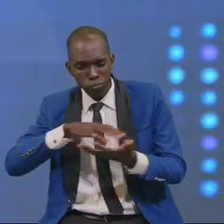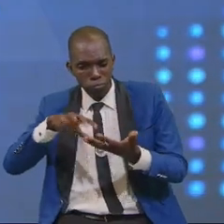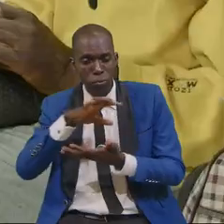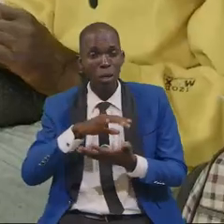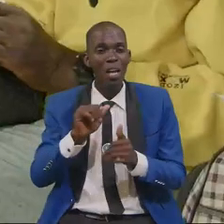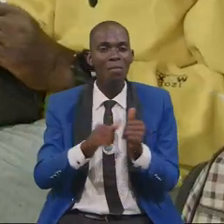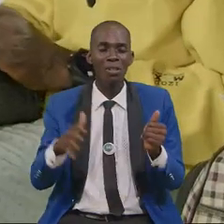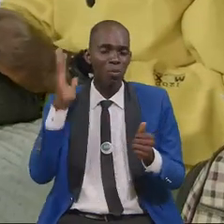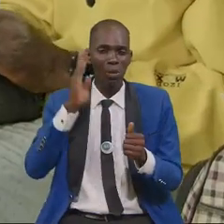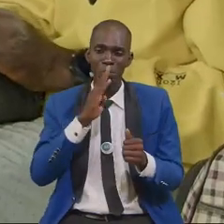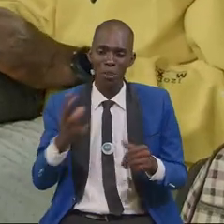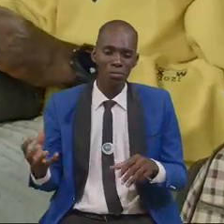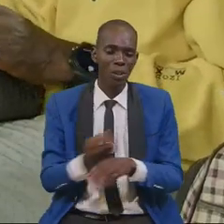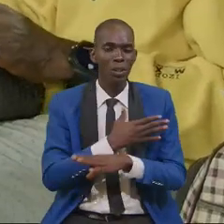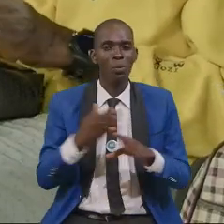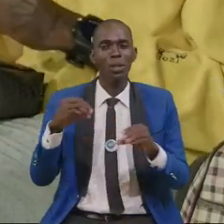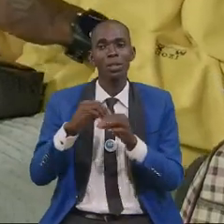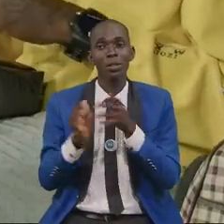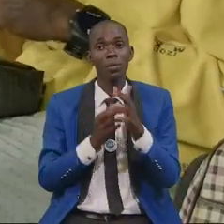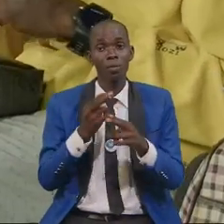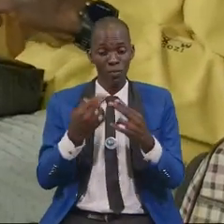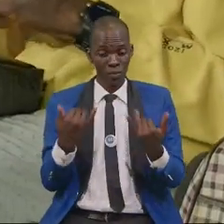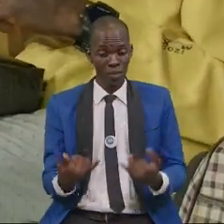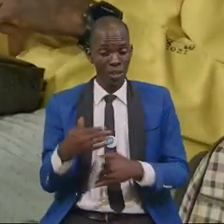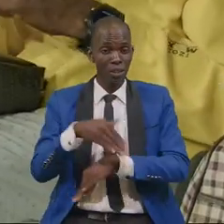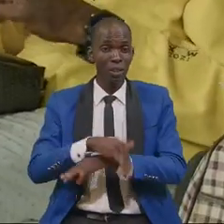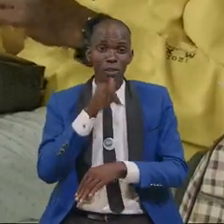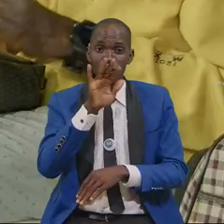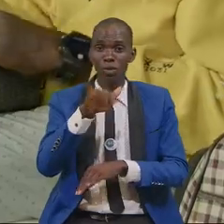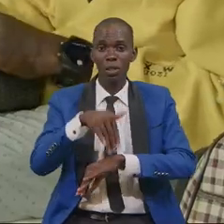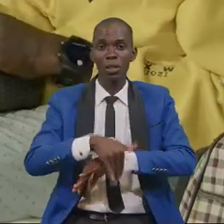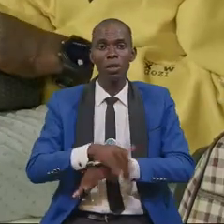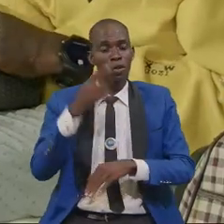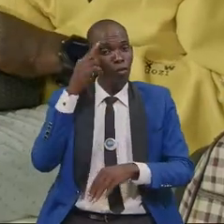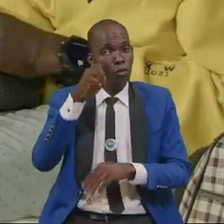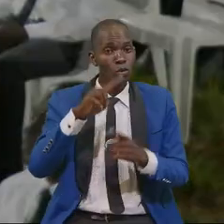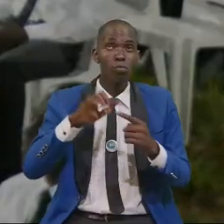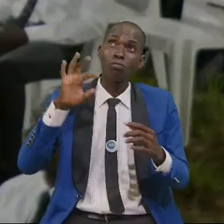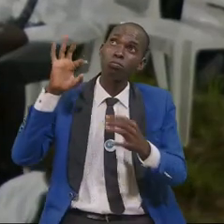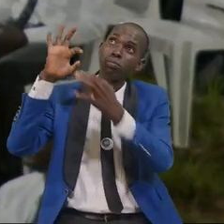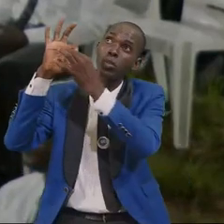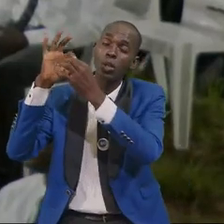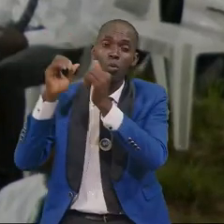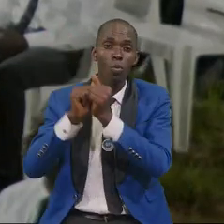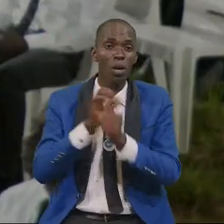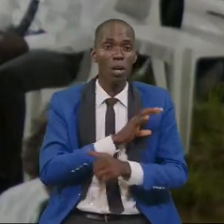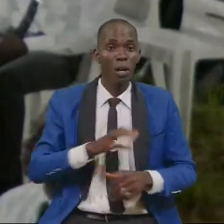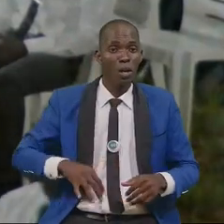away. And tonight is that night for you to connect with Christ, and for you to connect